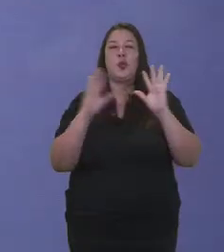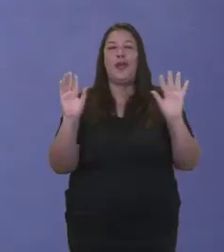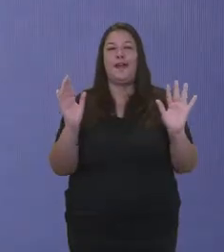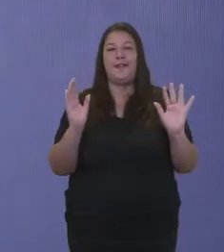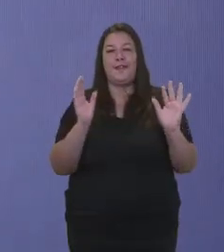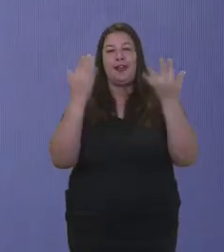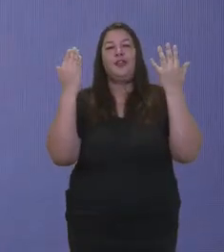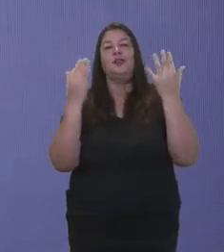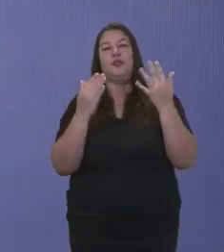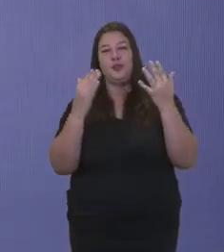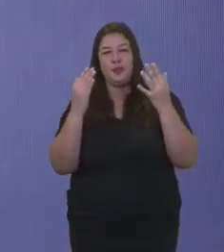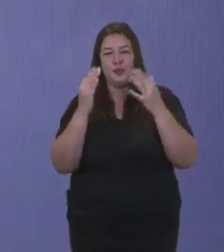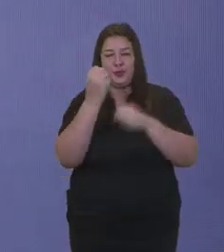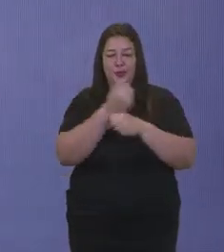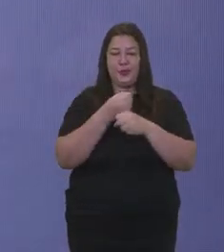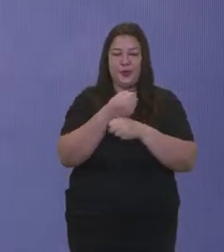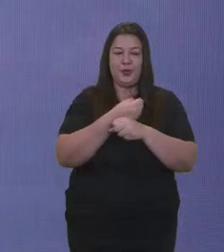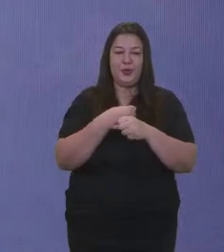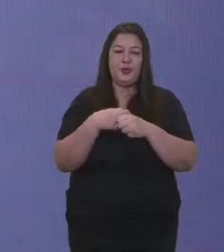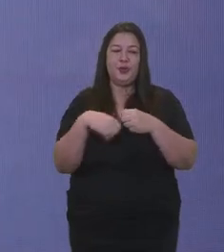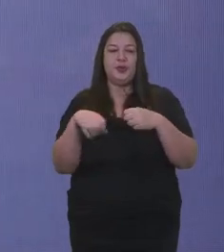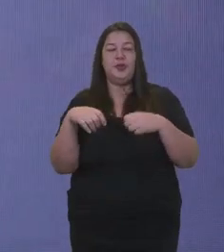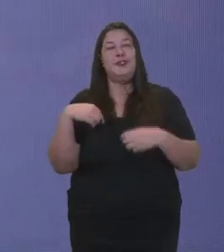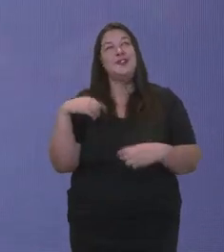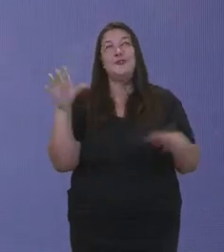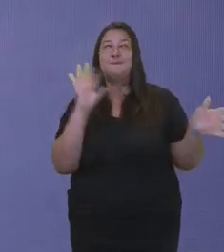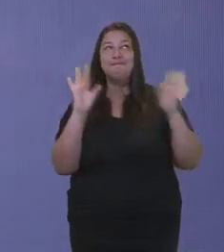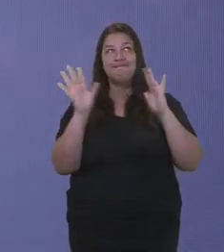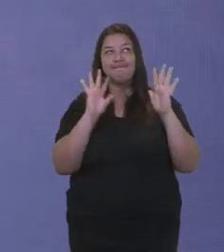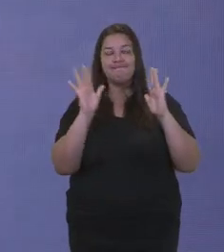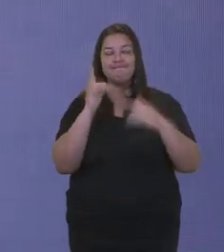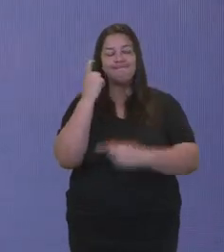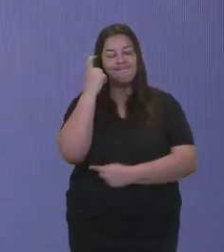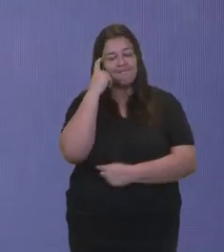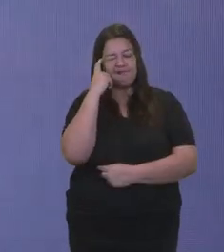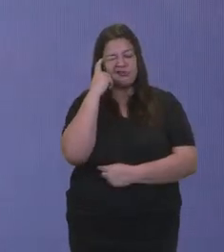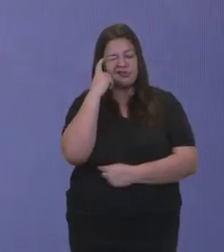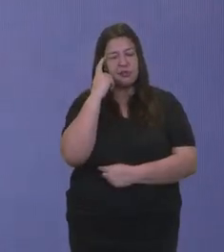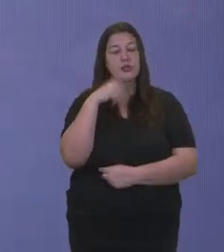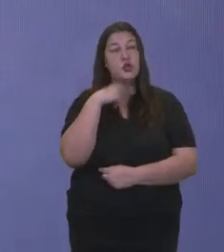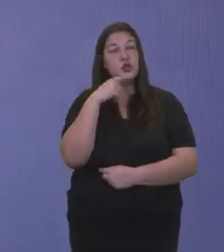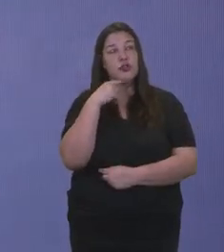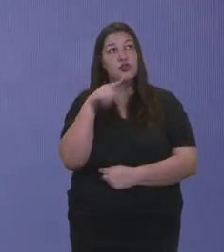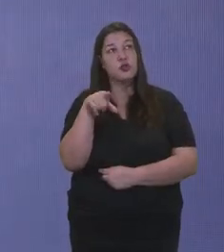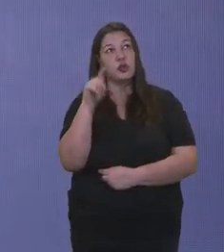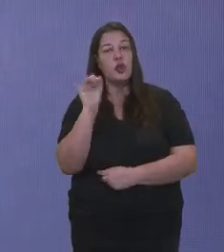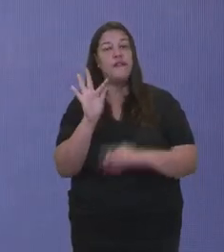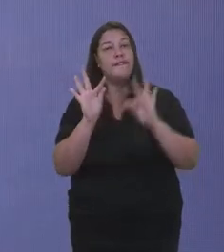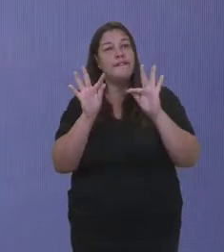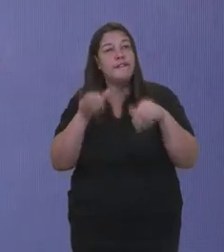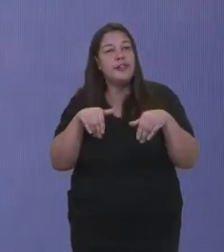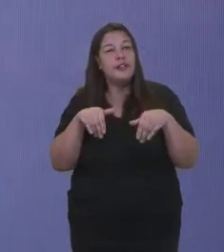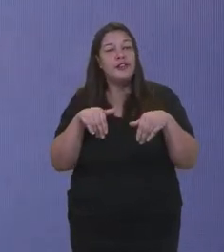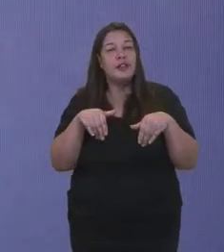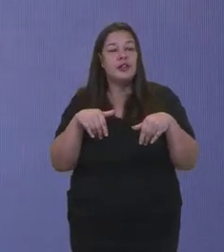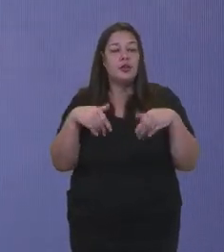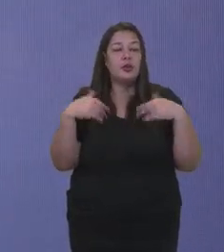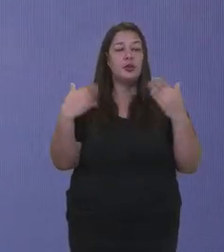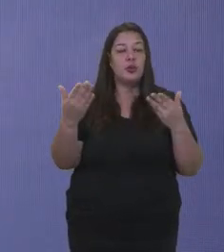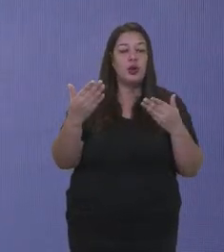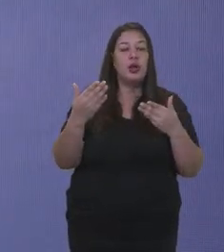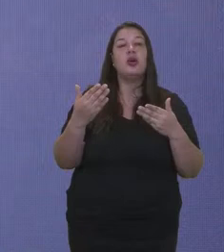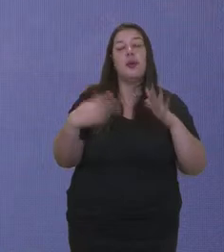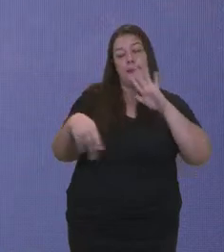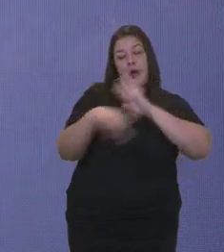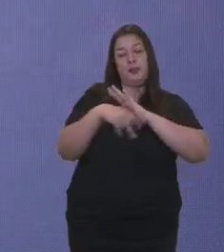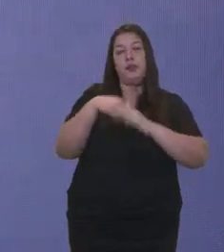synthesizes the year's event. And this phrase, I was in doubt what sentence to choose, so I chose those